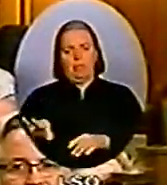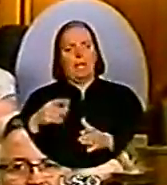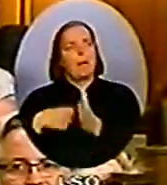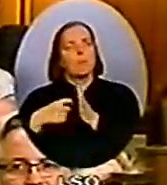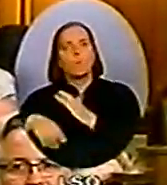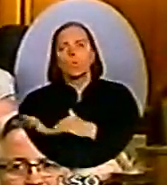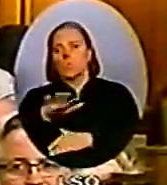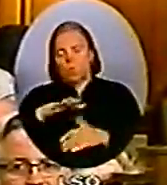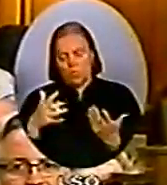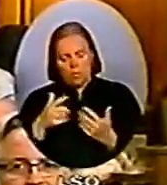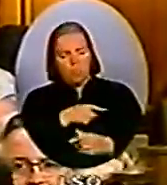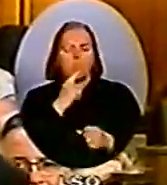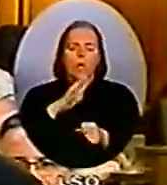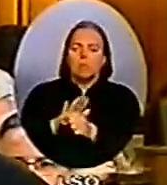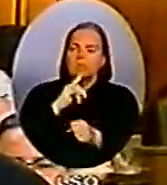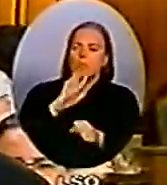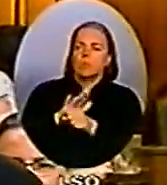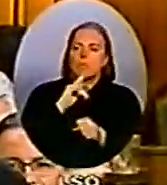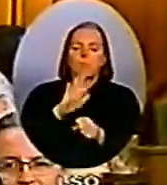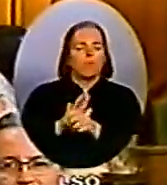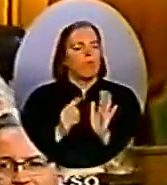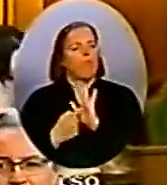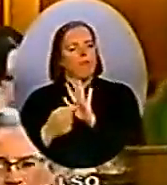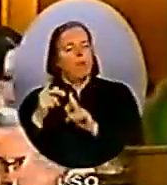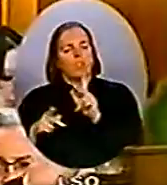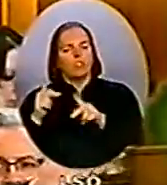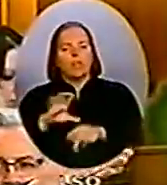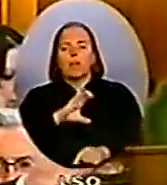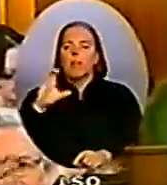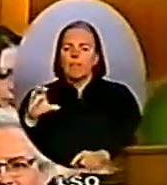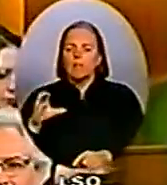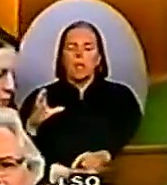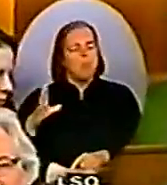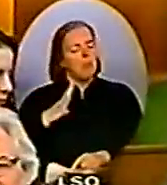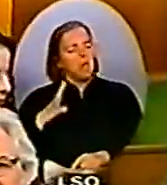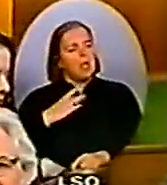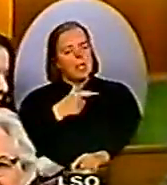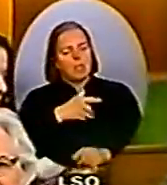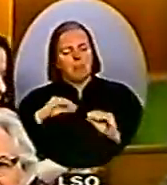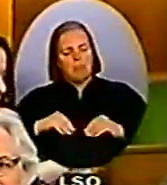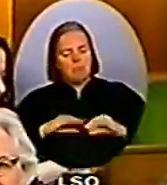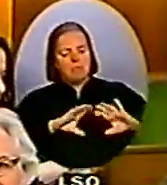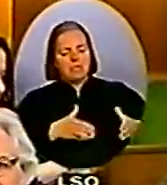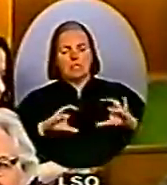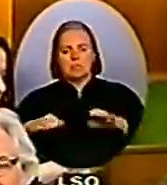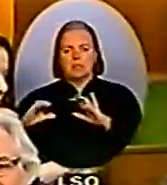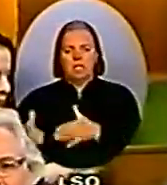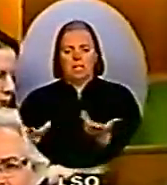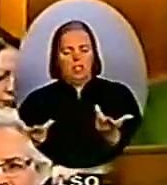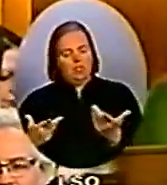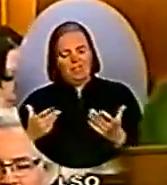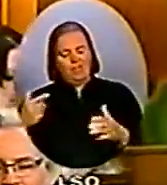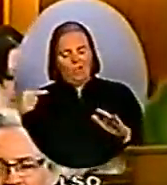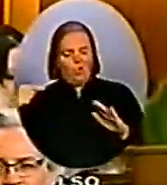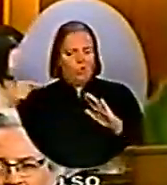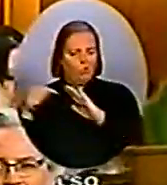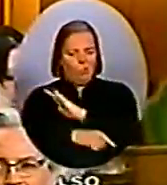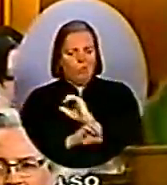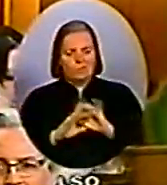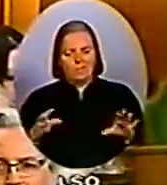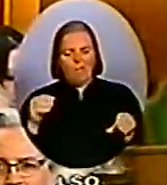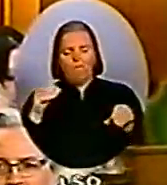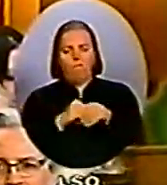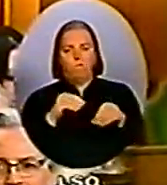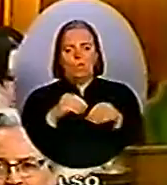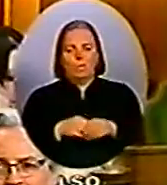turned their ministerial departments into black holes of accountability, which is why the Minister for International Cooperation was able to hide